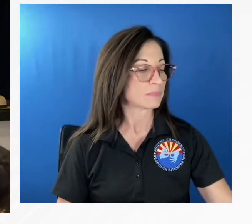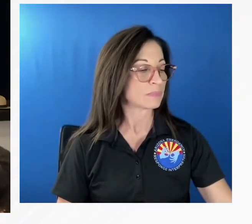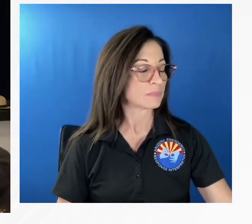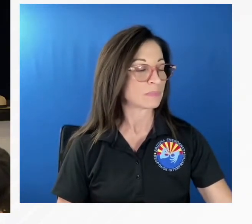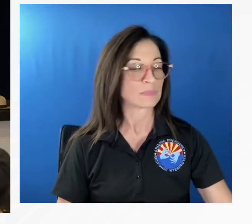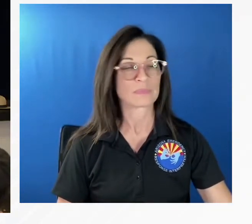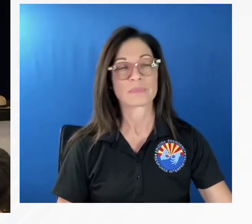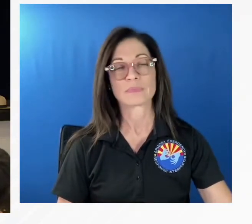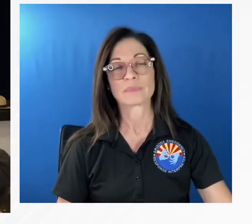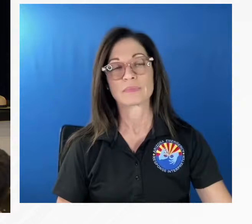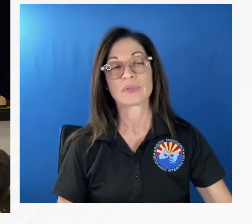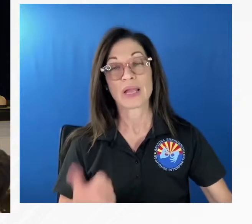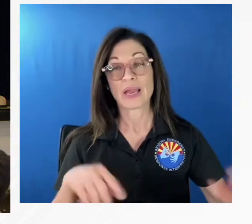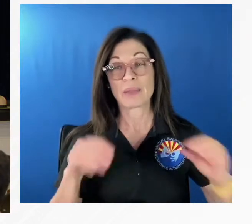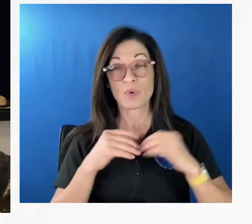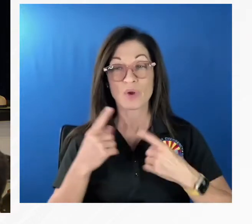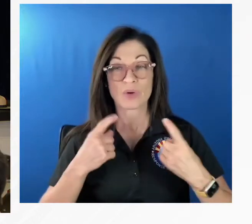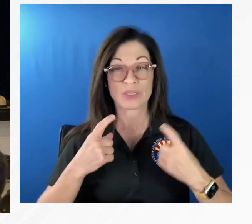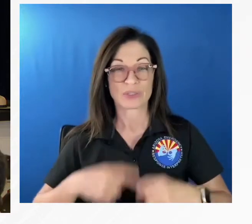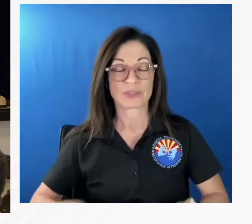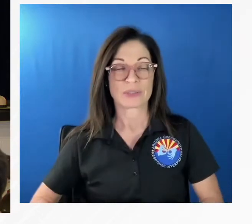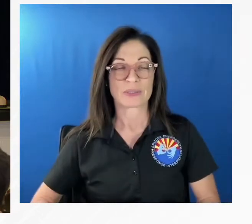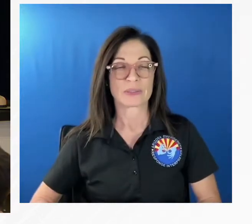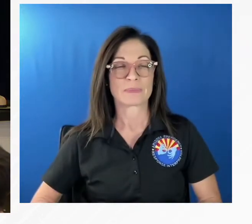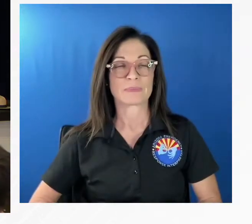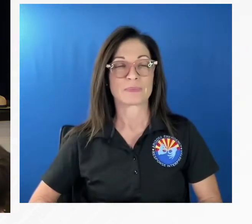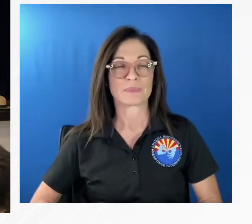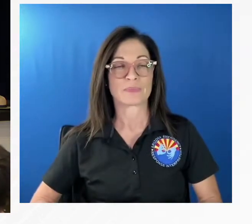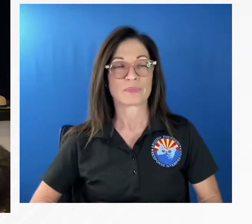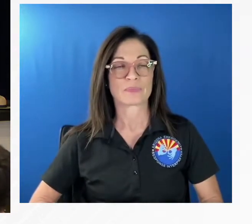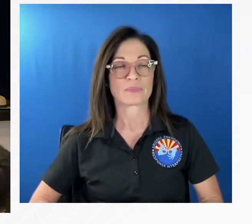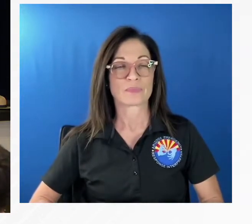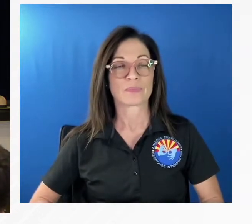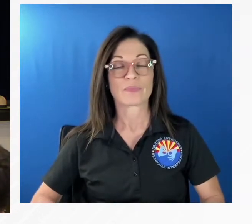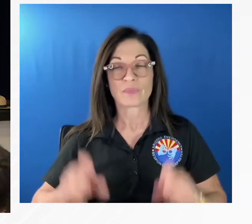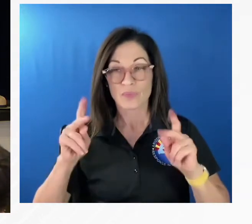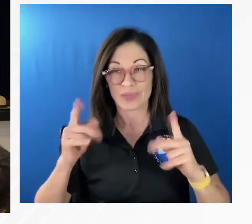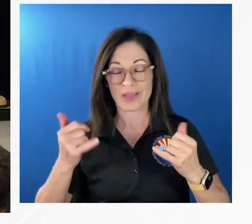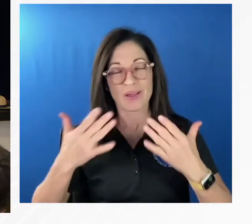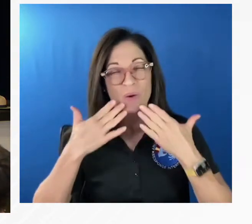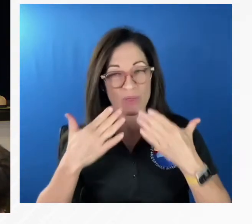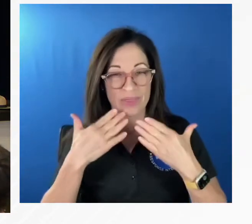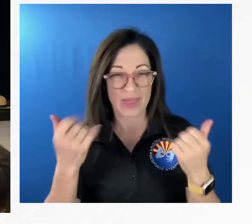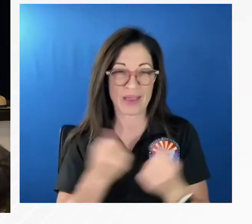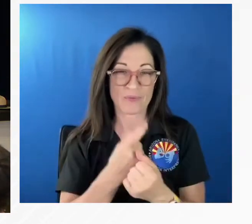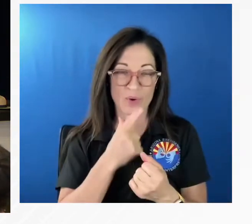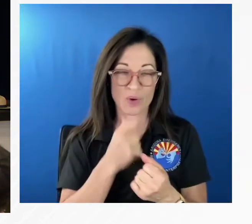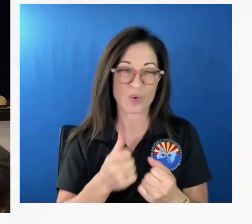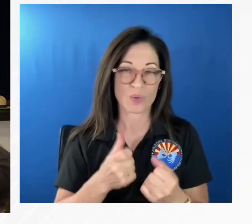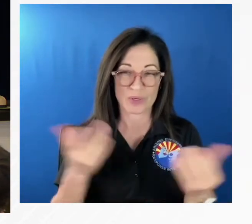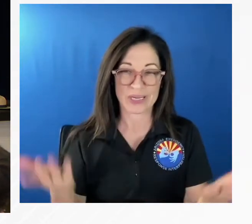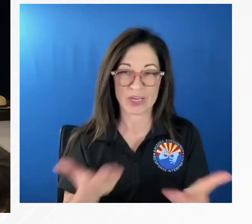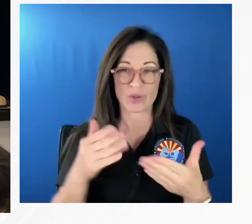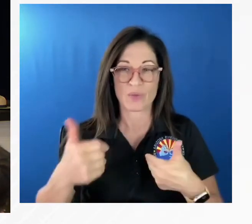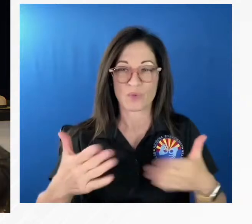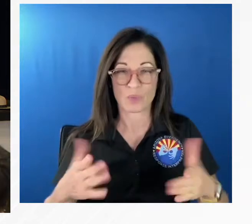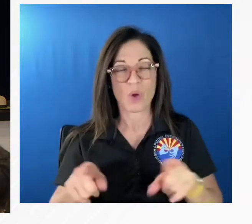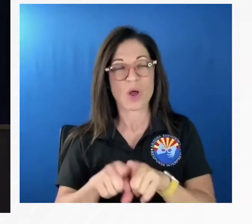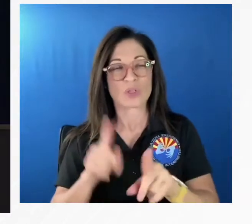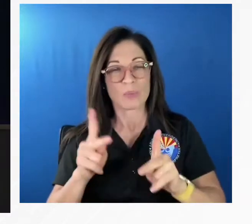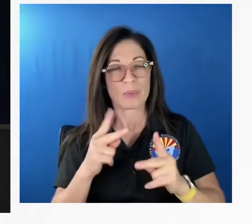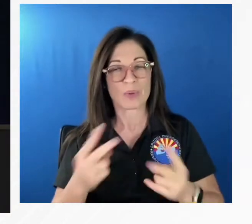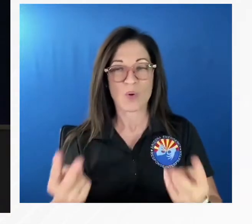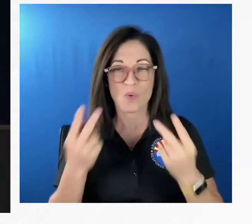Okay, are there any more questions? Okay, so I'd like to thank everybody who's joined us in person, as well as everybody who's viewing